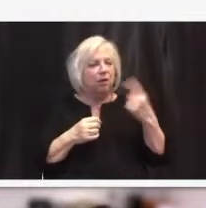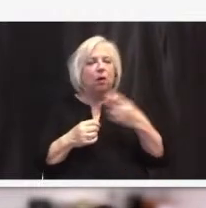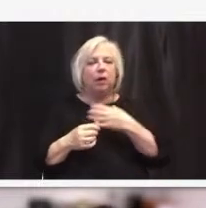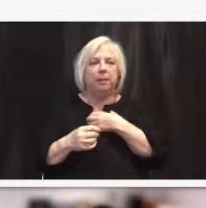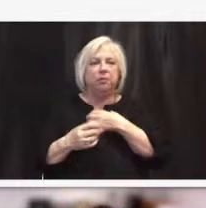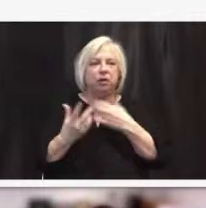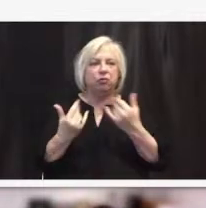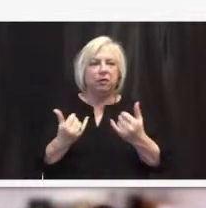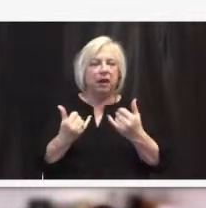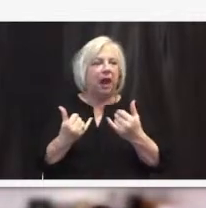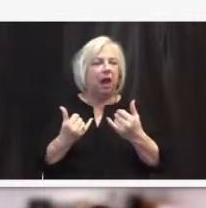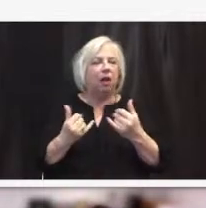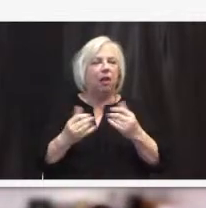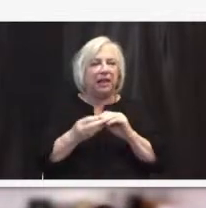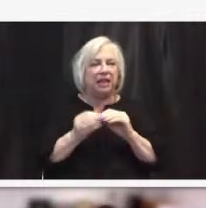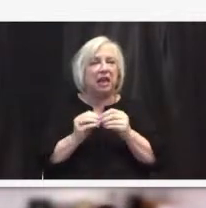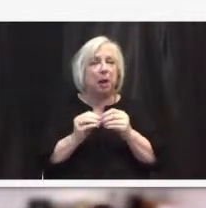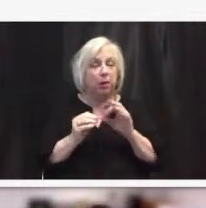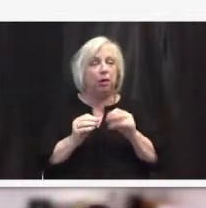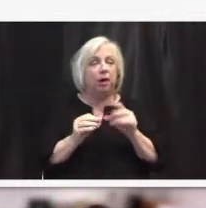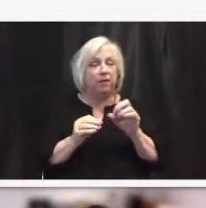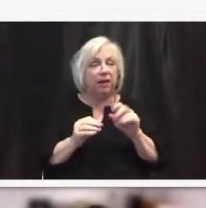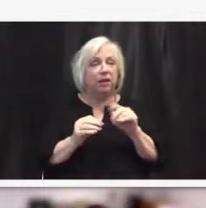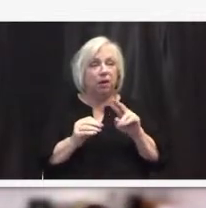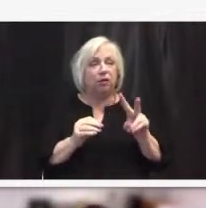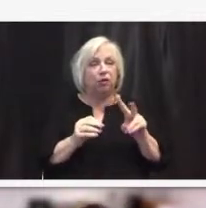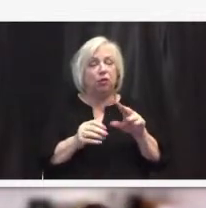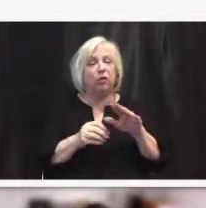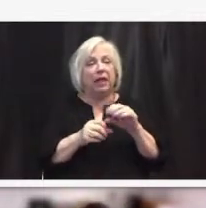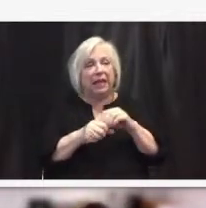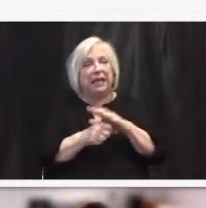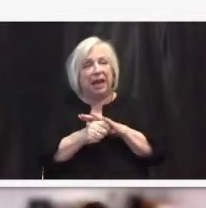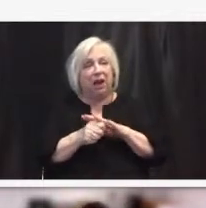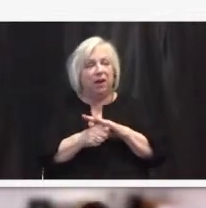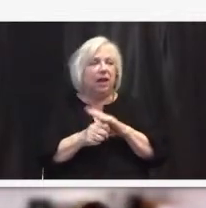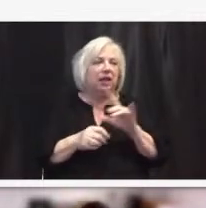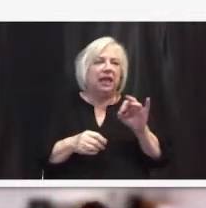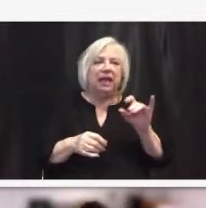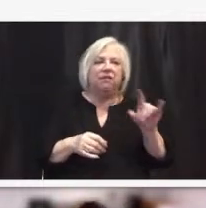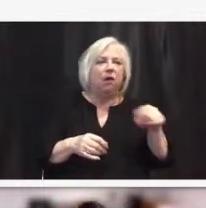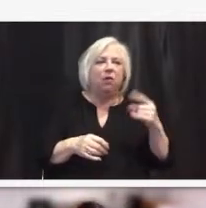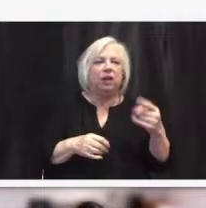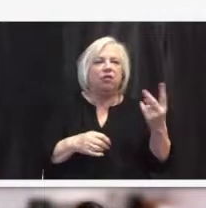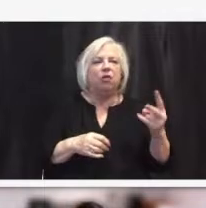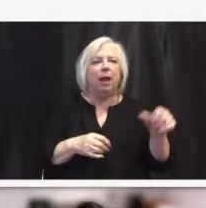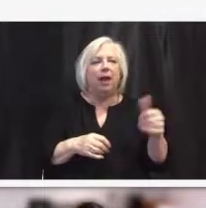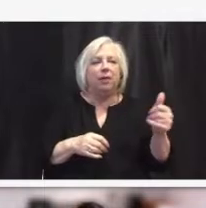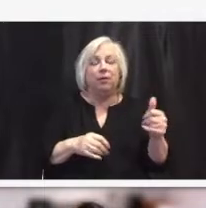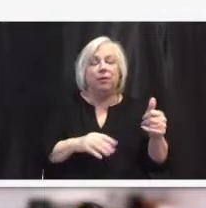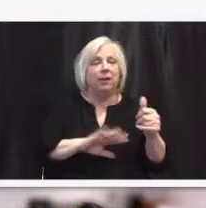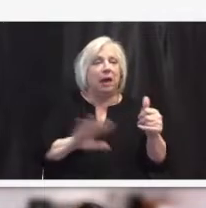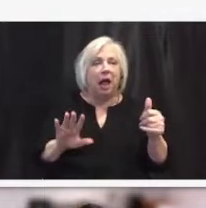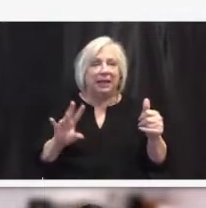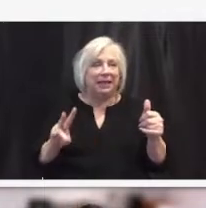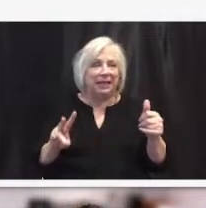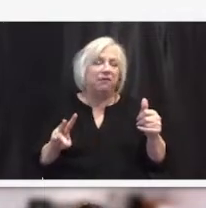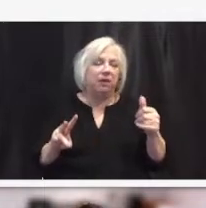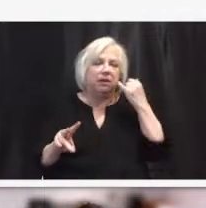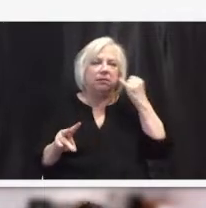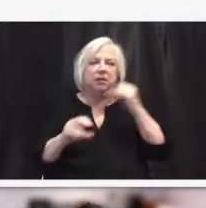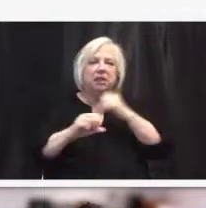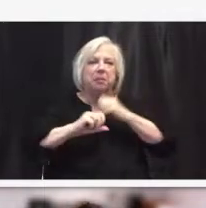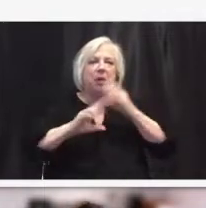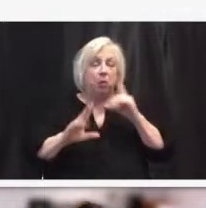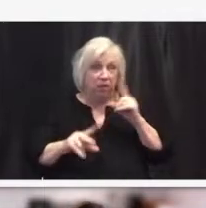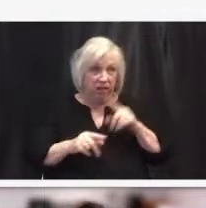point the concentration in the neighborhood of the STRs? Say there were only 2 others instead of 7 others. Would